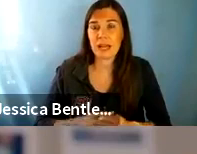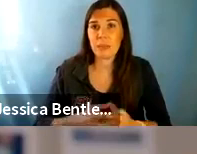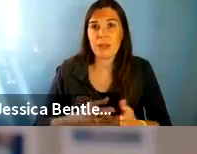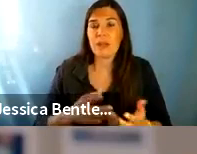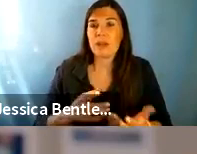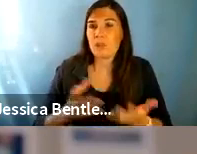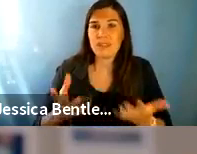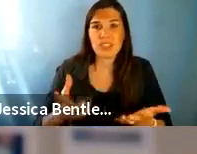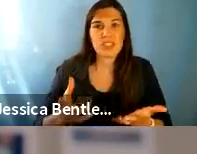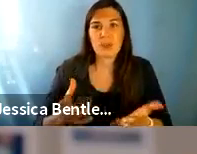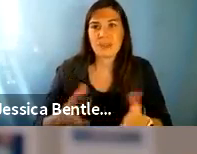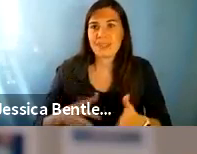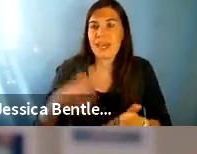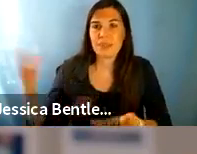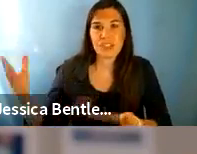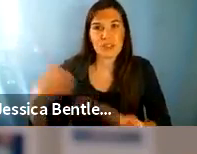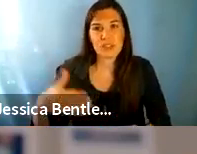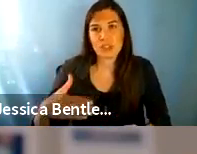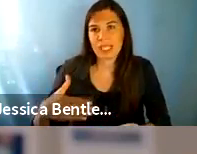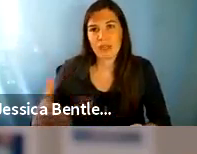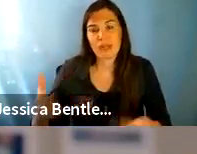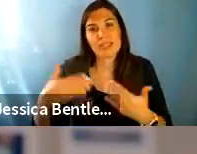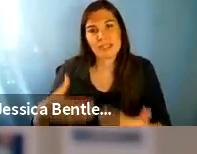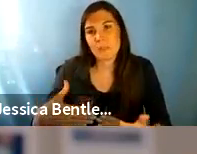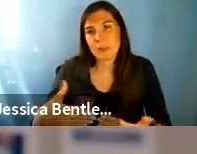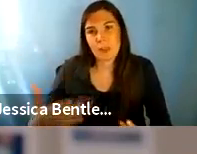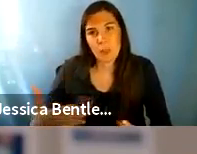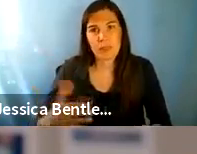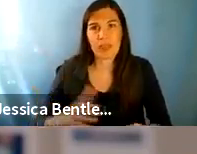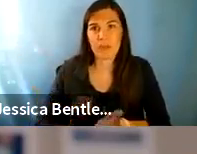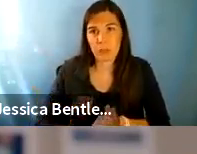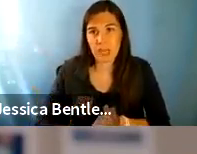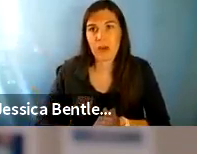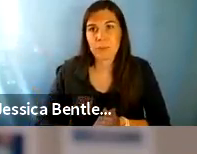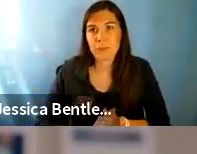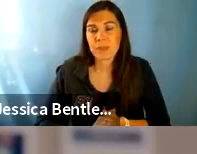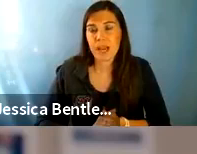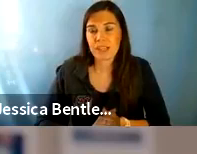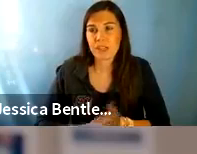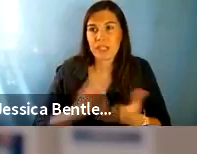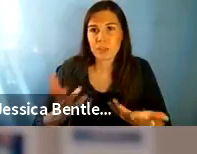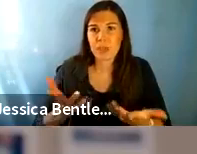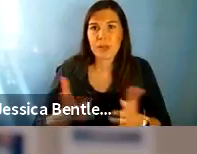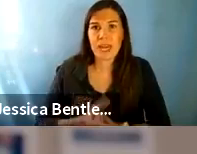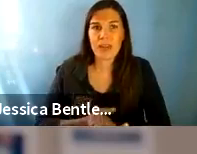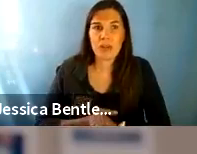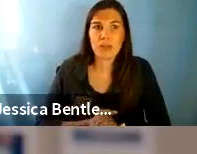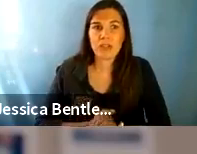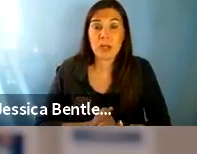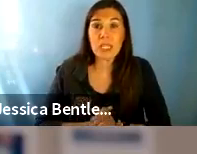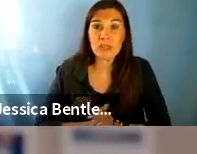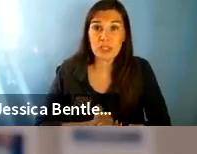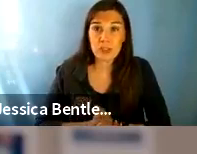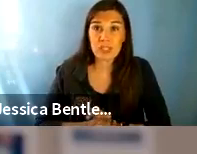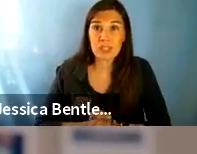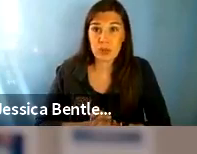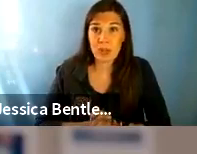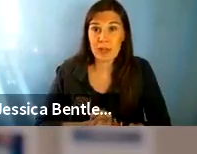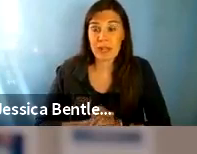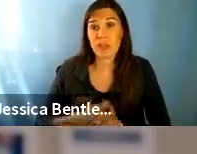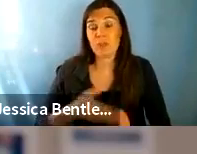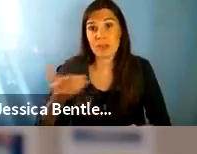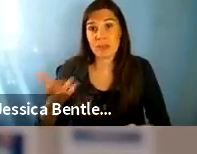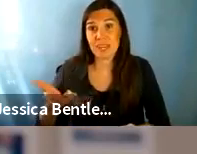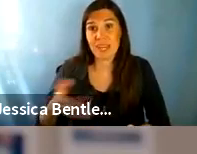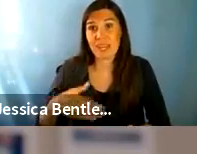And we've just noticed that when students transfer in, it's typically one level below. So I just want to make that known for transfer students who